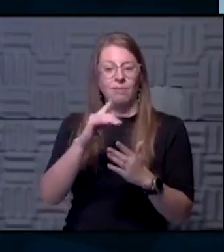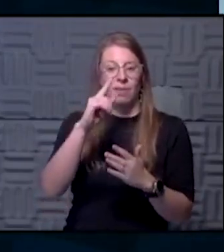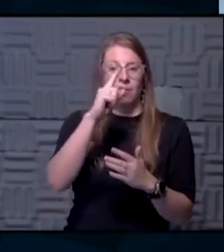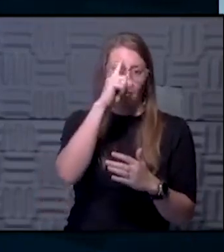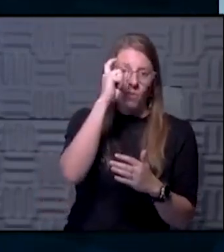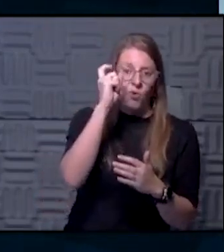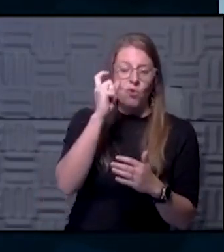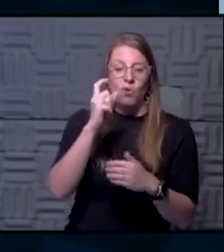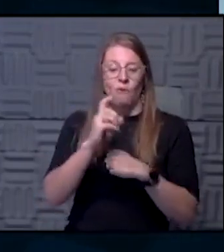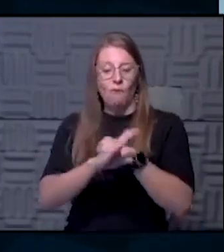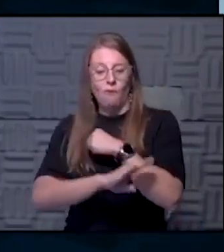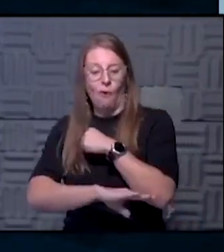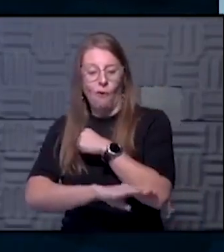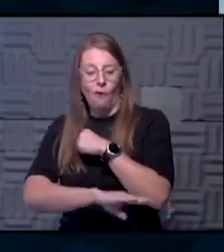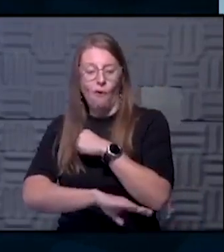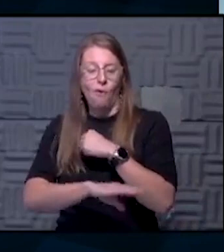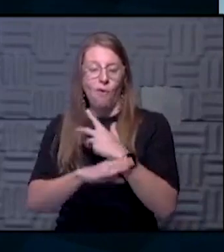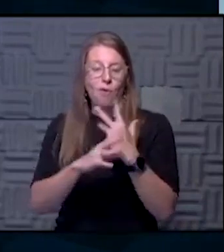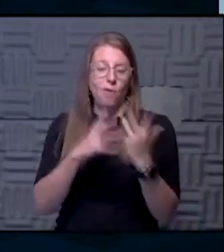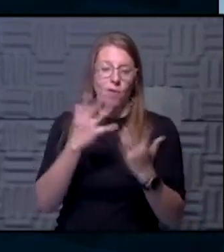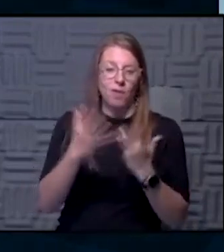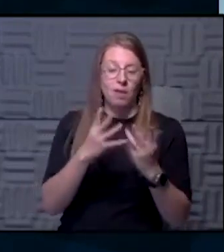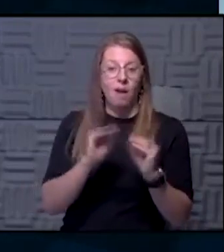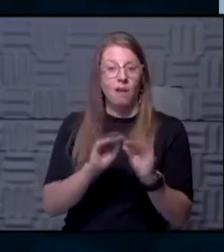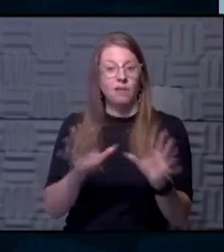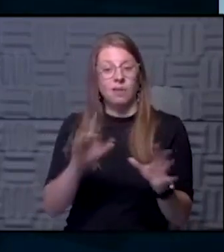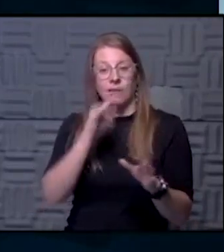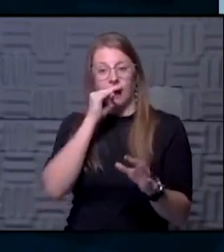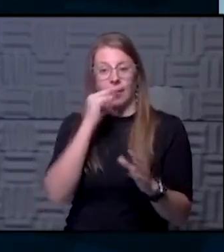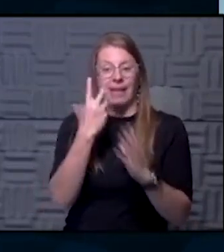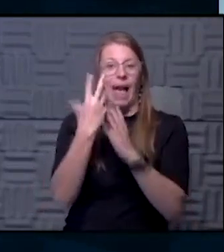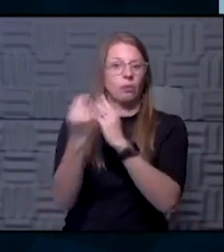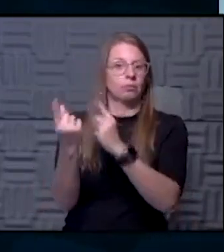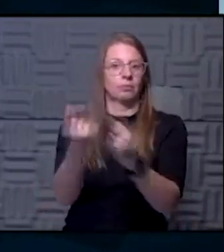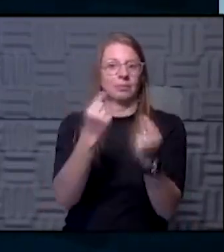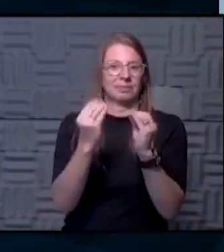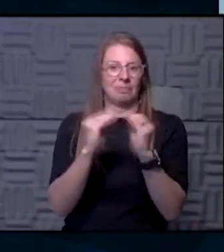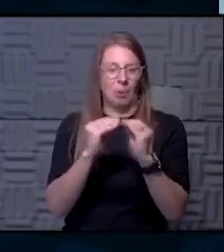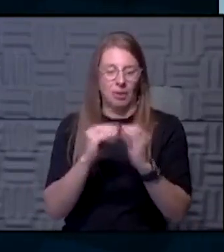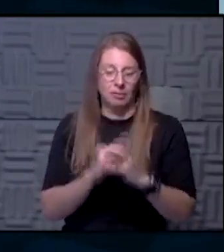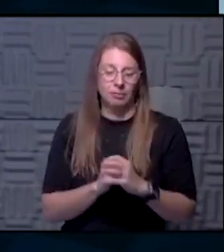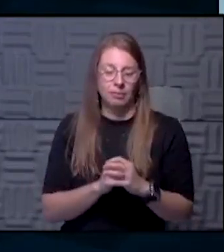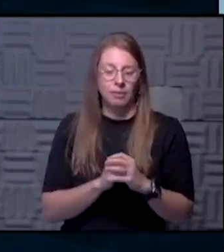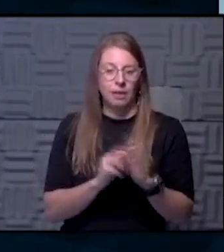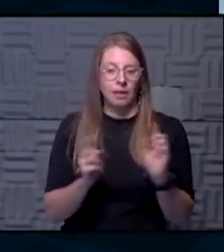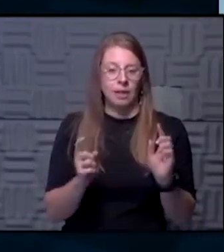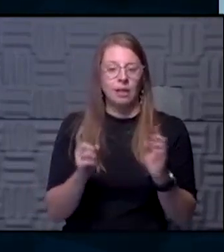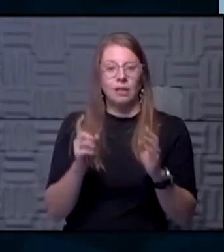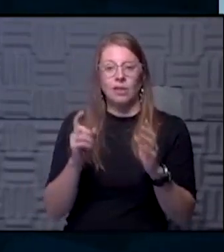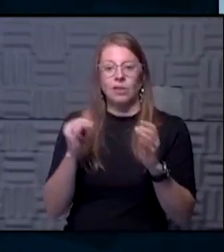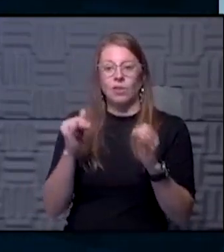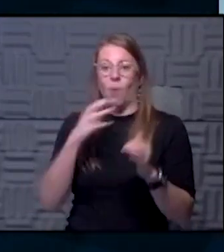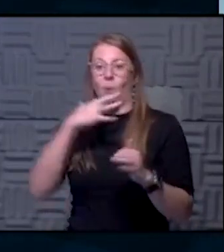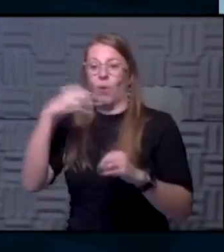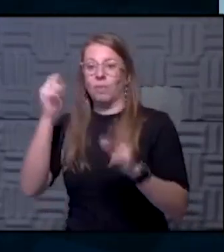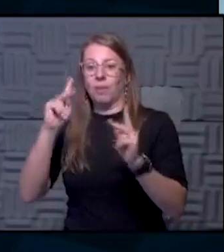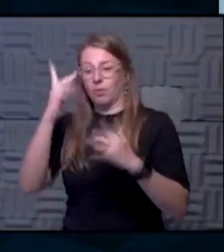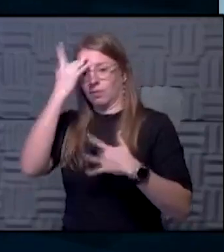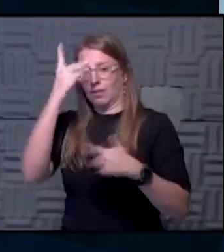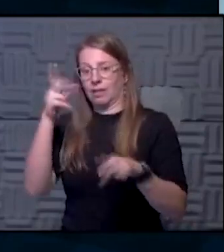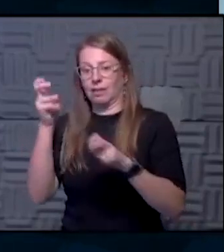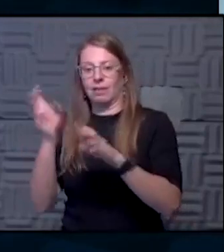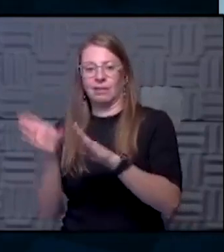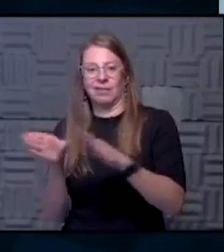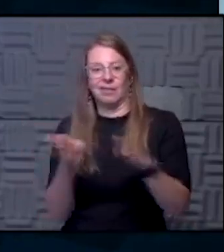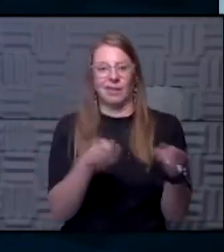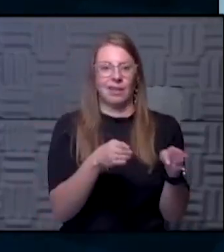fall, it's now obvious that kids are getting out more. So that's shifting to the younger population. But,